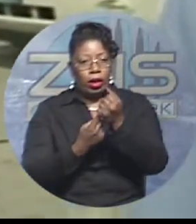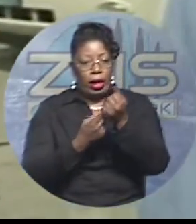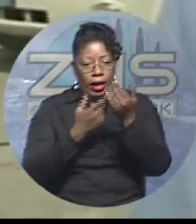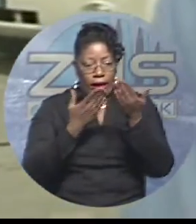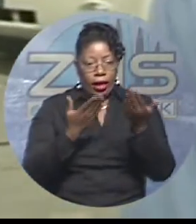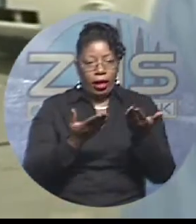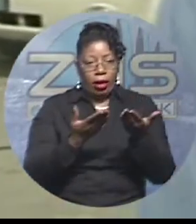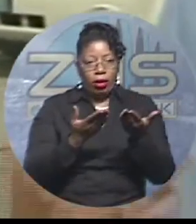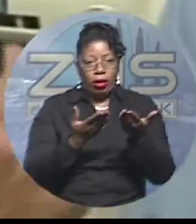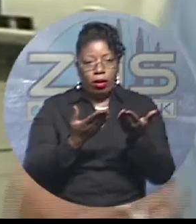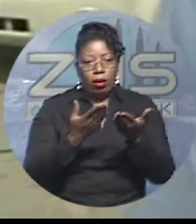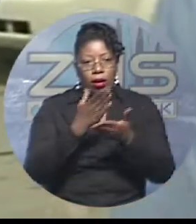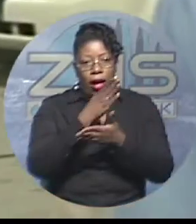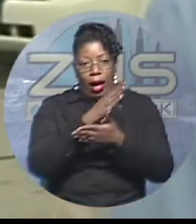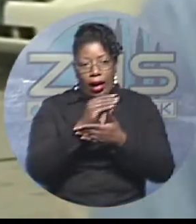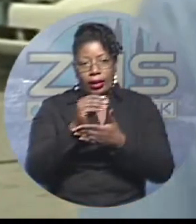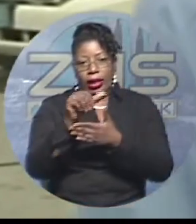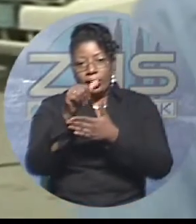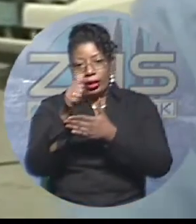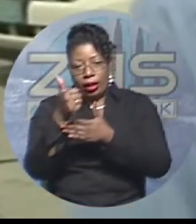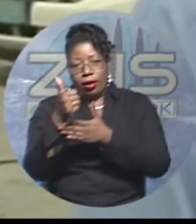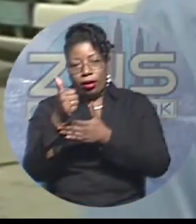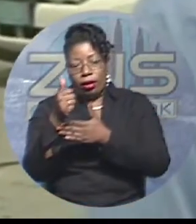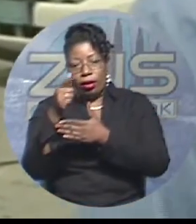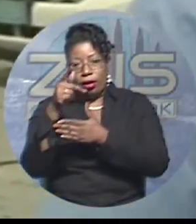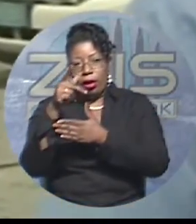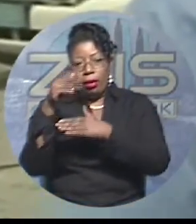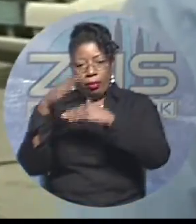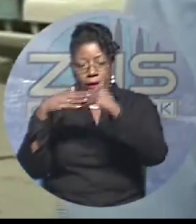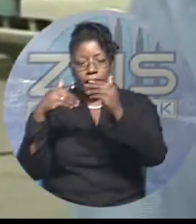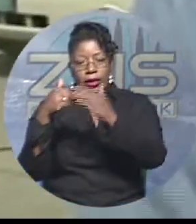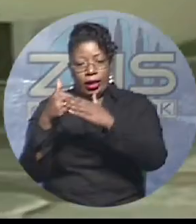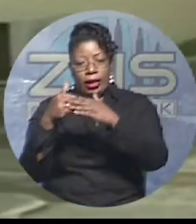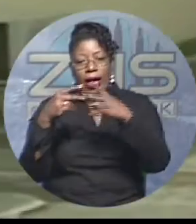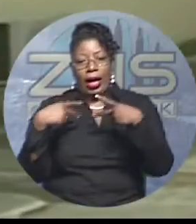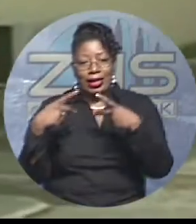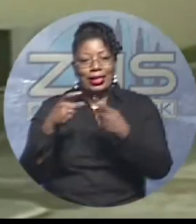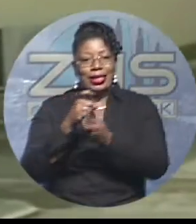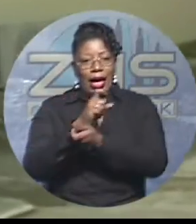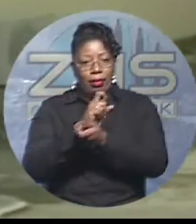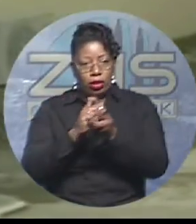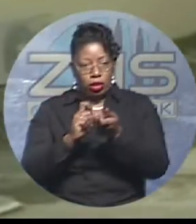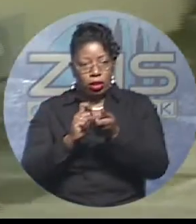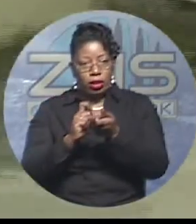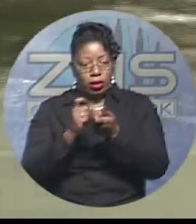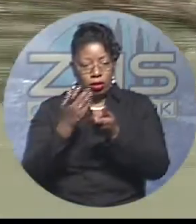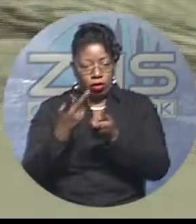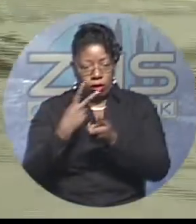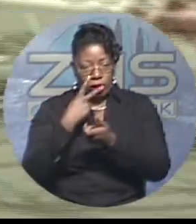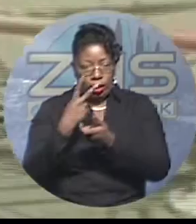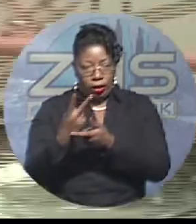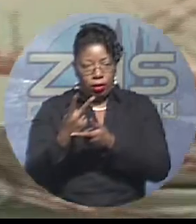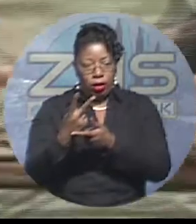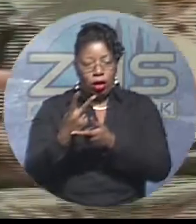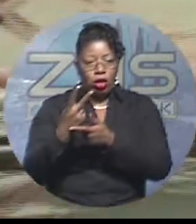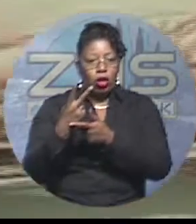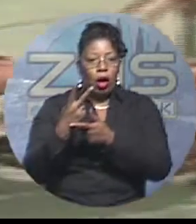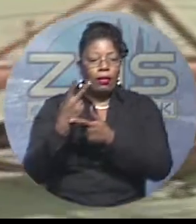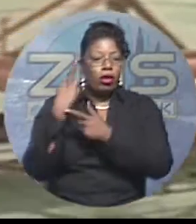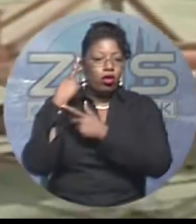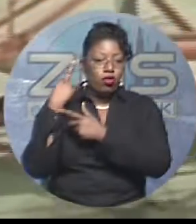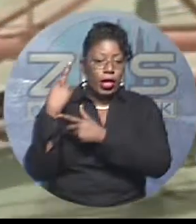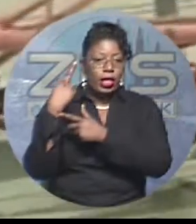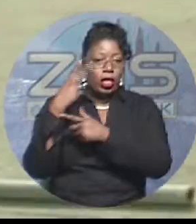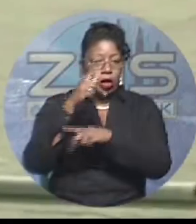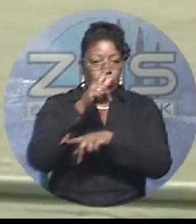here on Cedar Street and our plant, suffered extensive damages. We had our radio tower fell